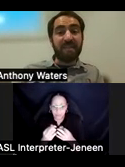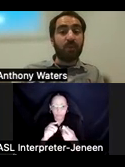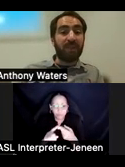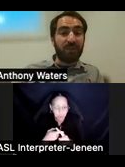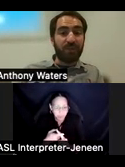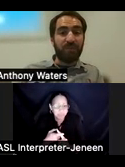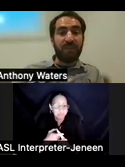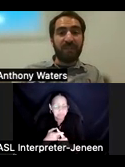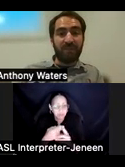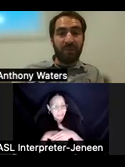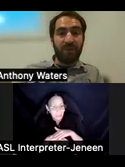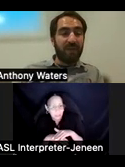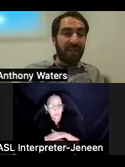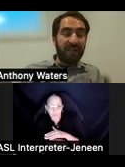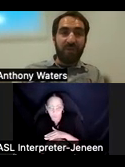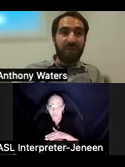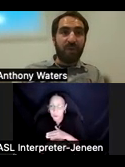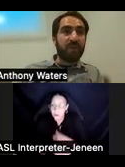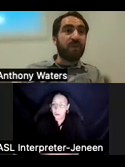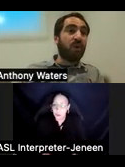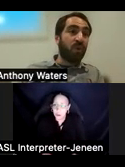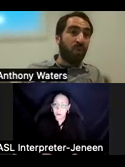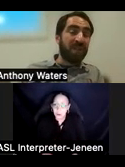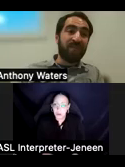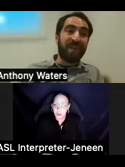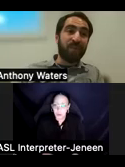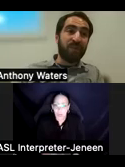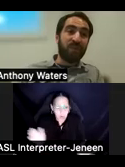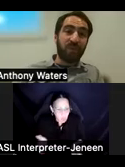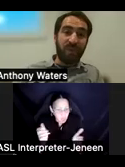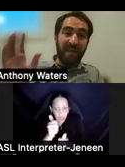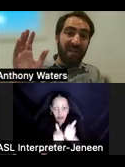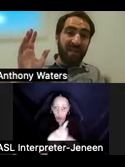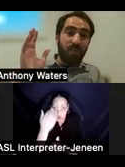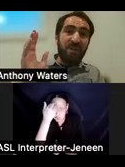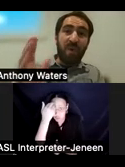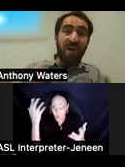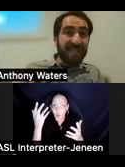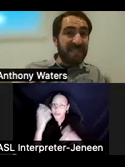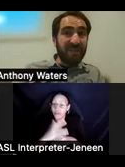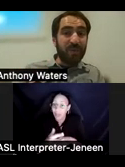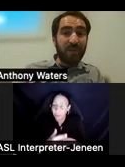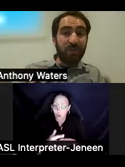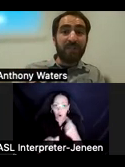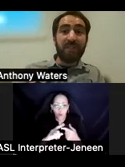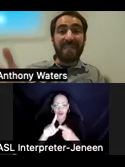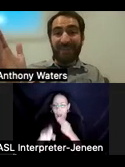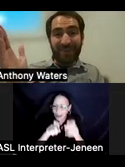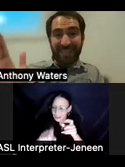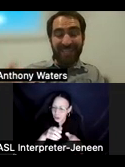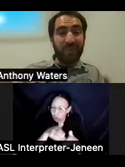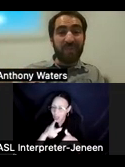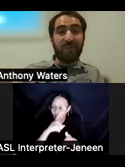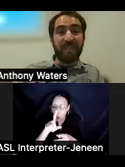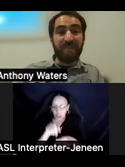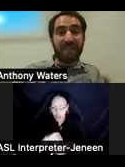are accessible within your community. So I encourage you all to know what's available to you, so that when you are asking those tough questions and you're